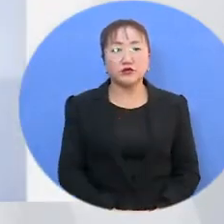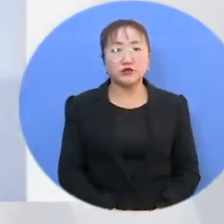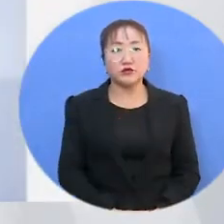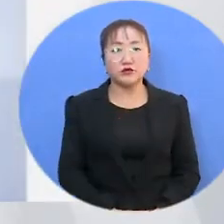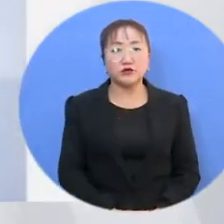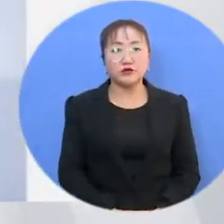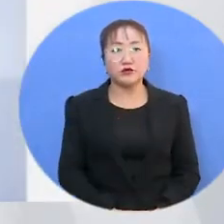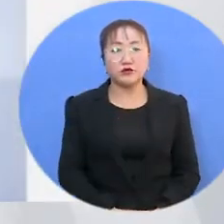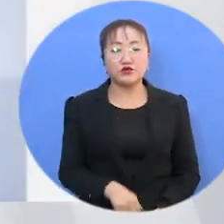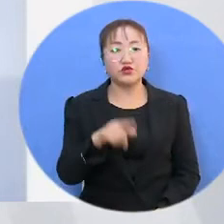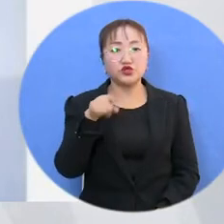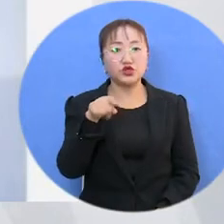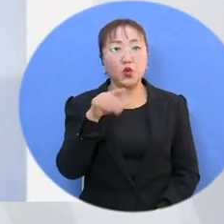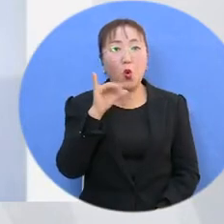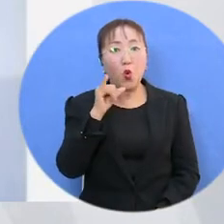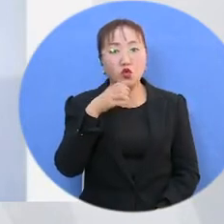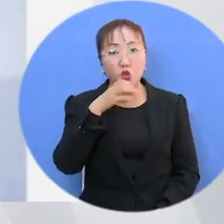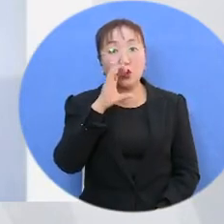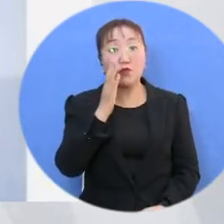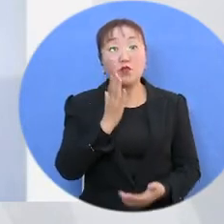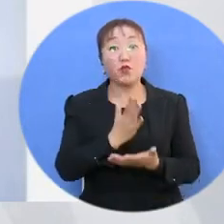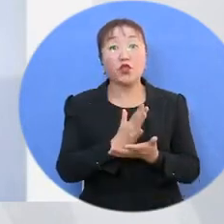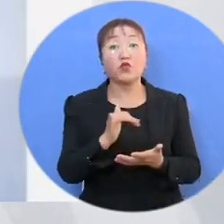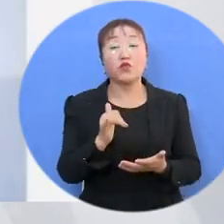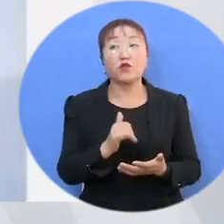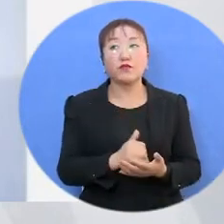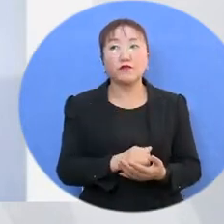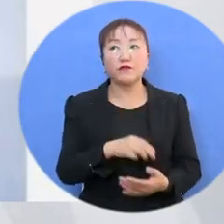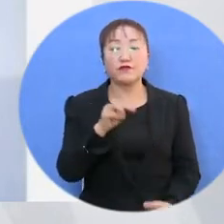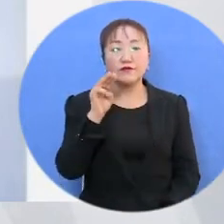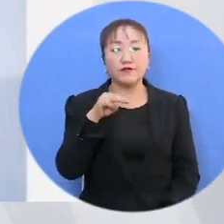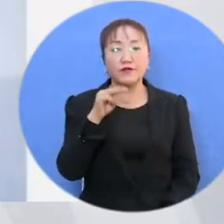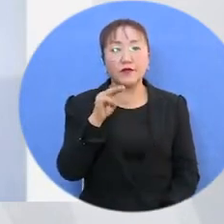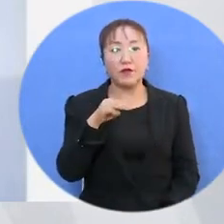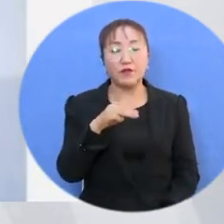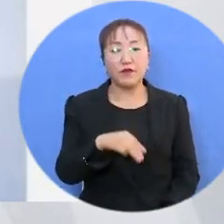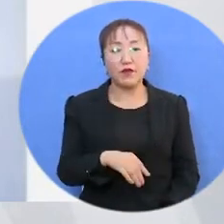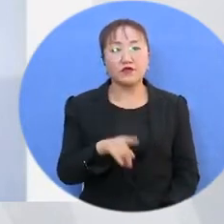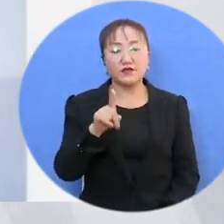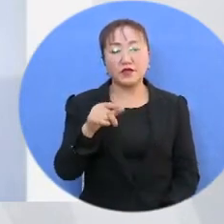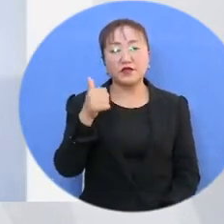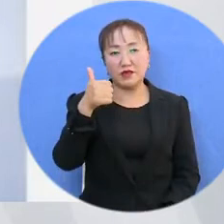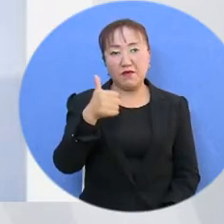Do you drink water? If you said yes, you are the best.